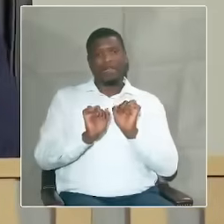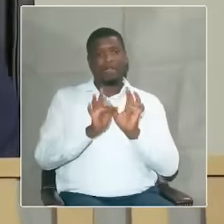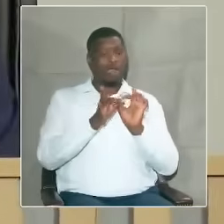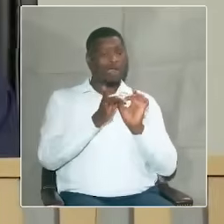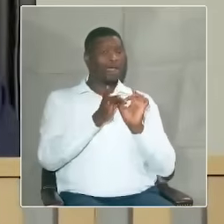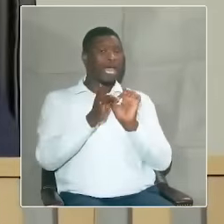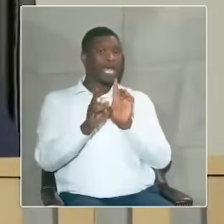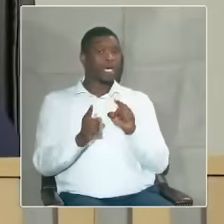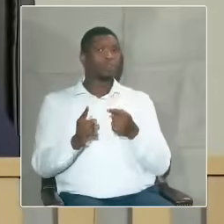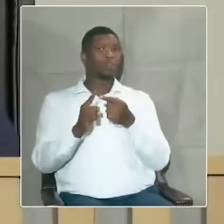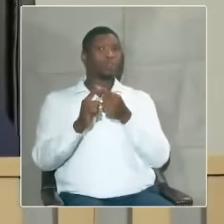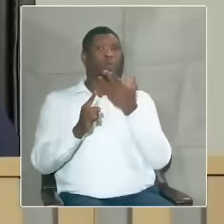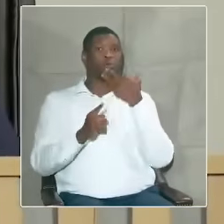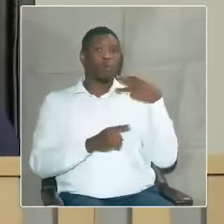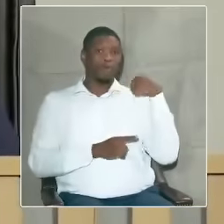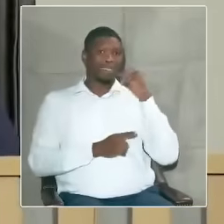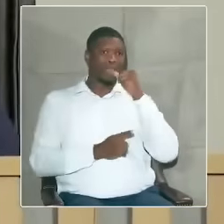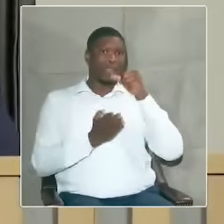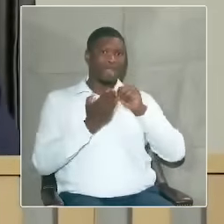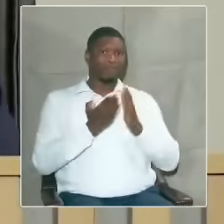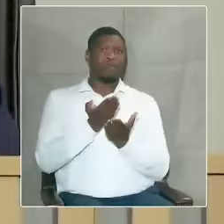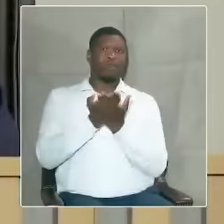to in the minister's letter,